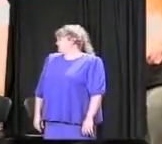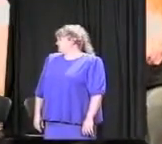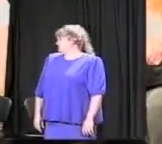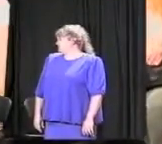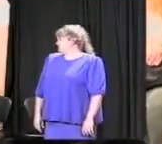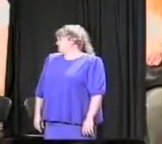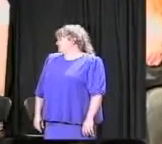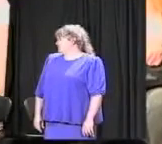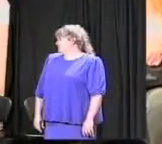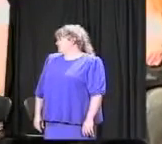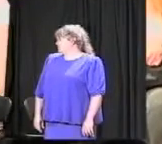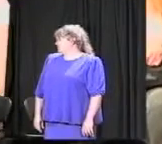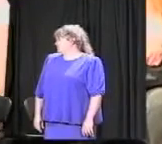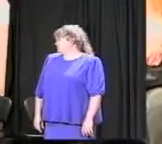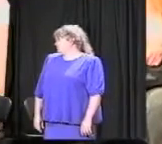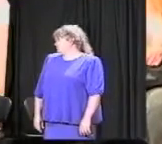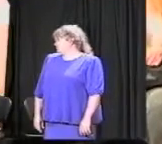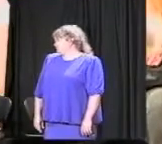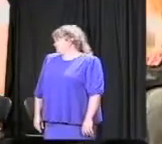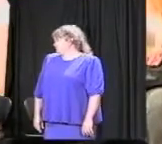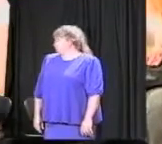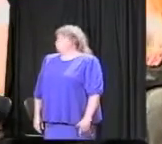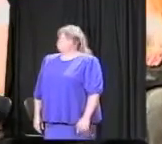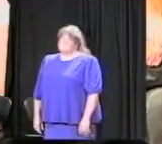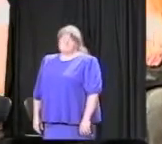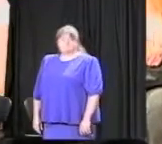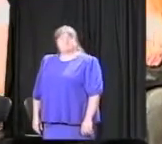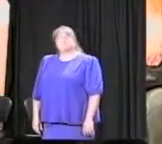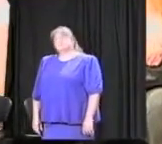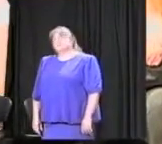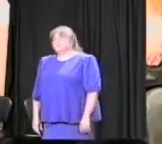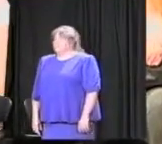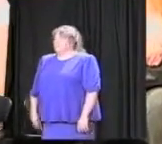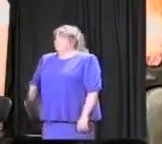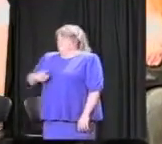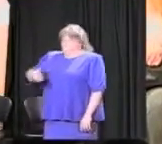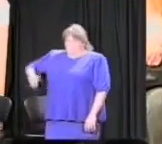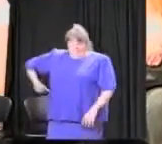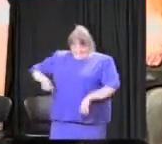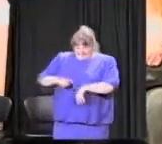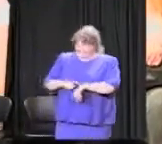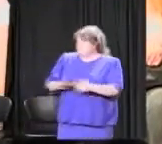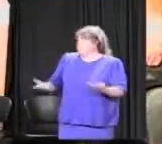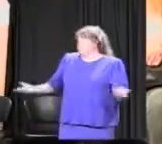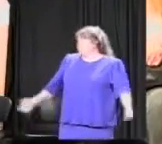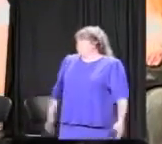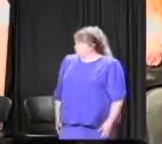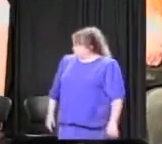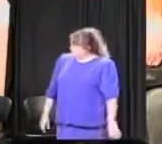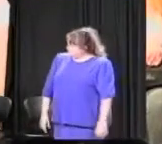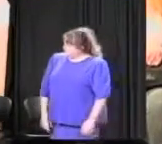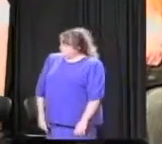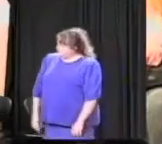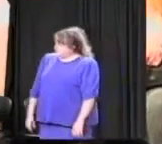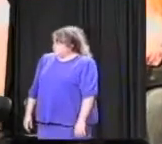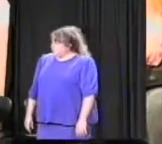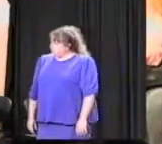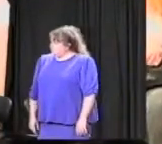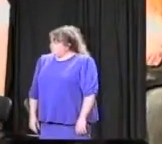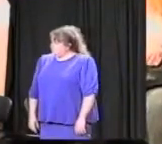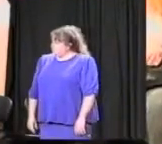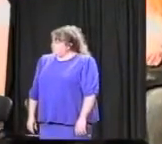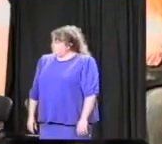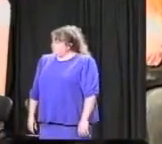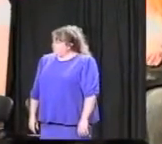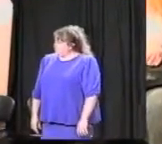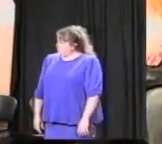Gina, occurred on a regular basis. So confusing. In 1967, the government changed the name